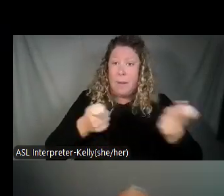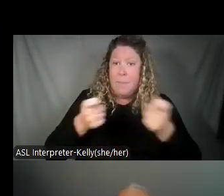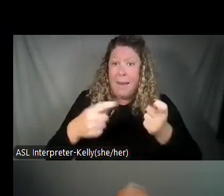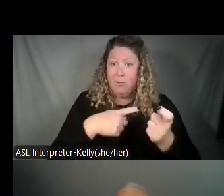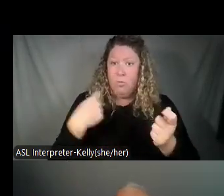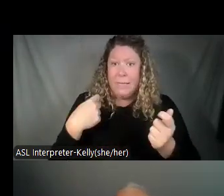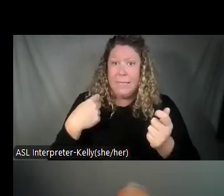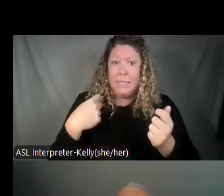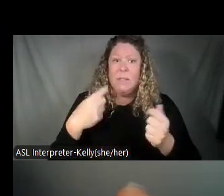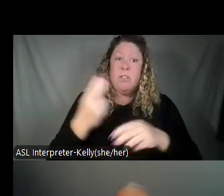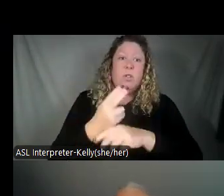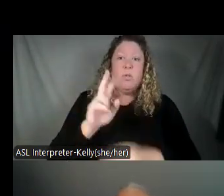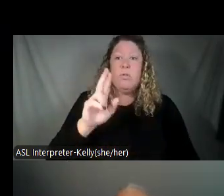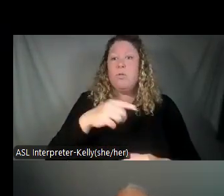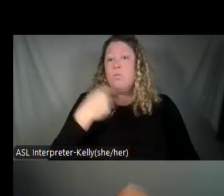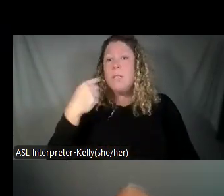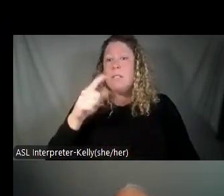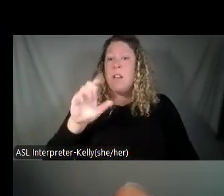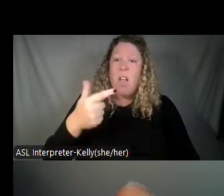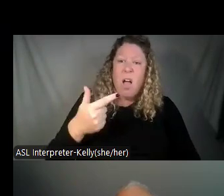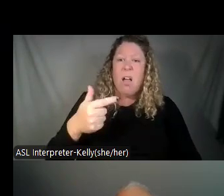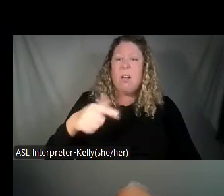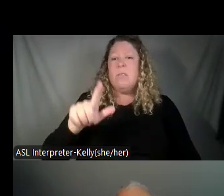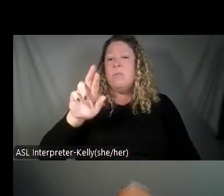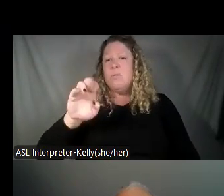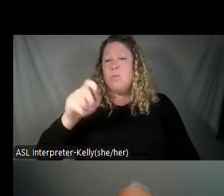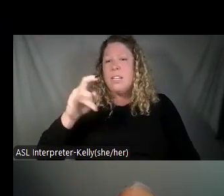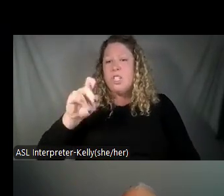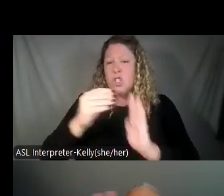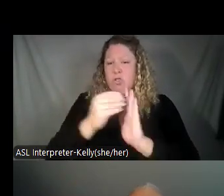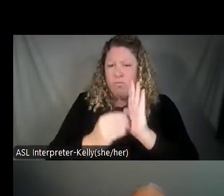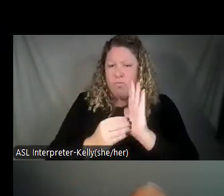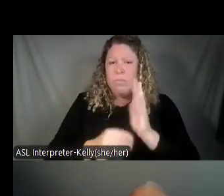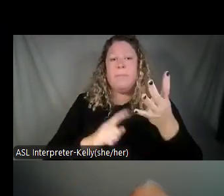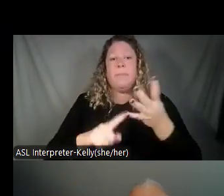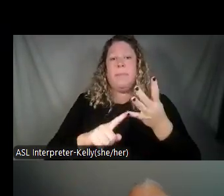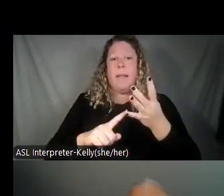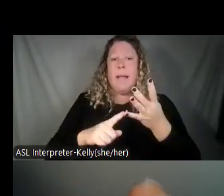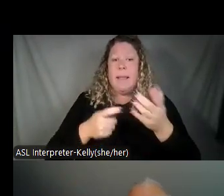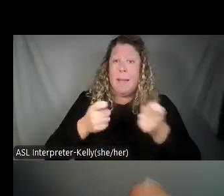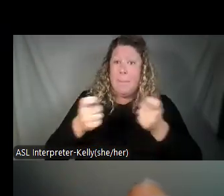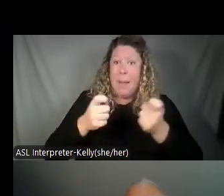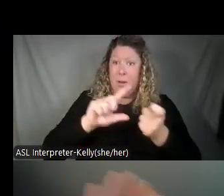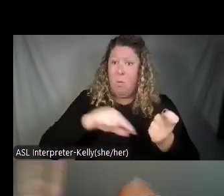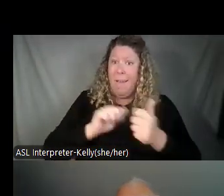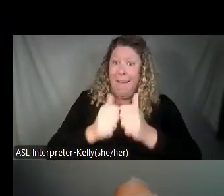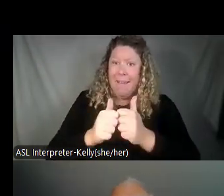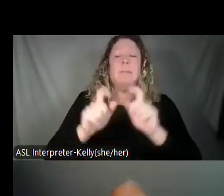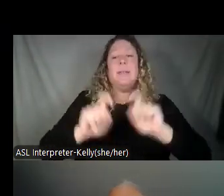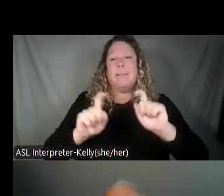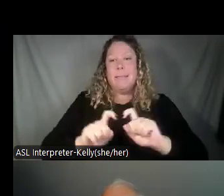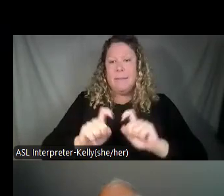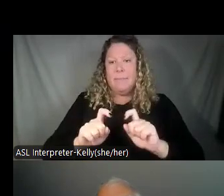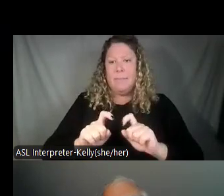through a risk log or a risk register, and then managing quality through testing. You start off with a set of plans and you end